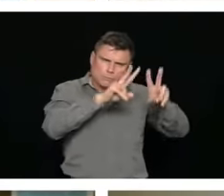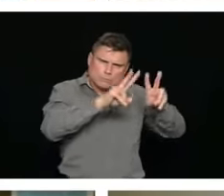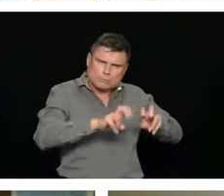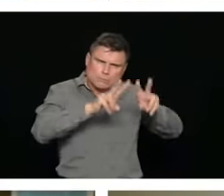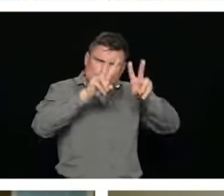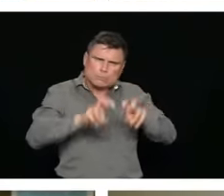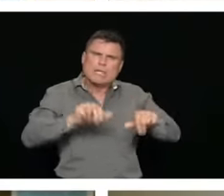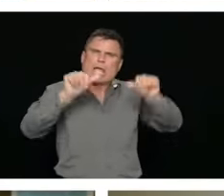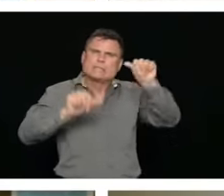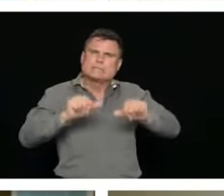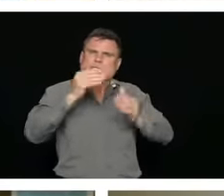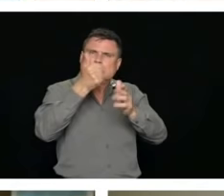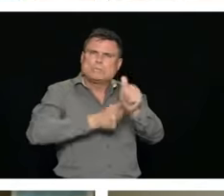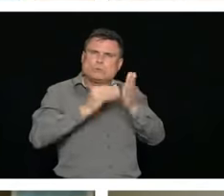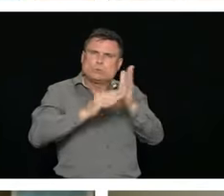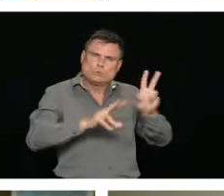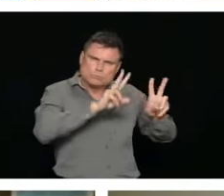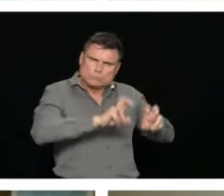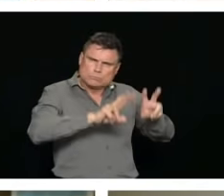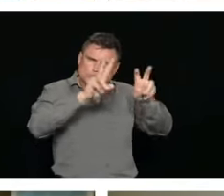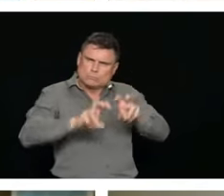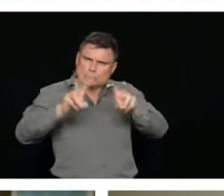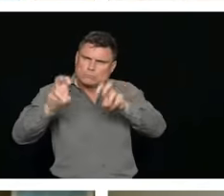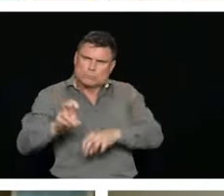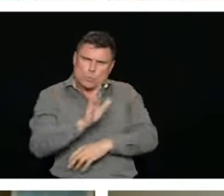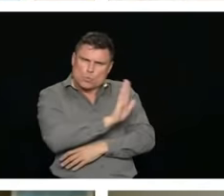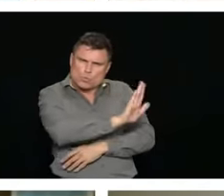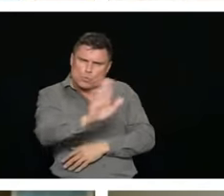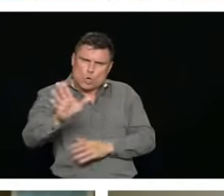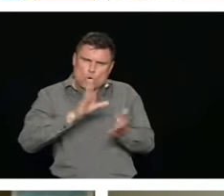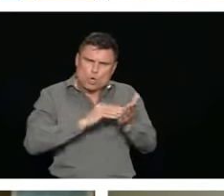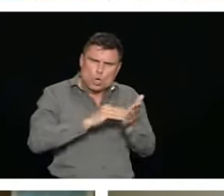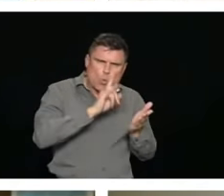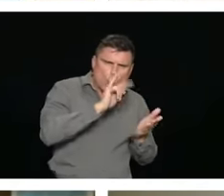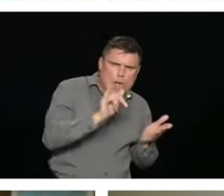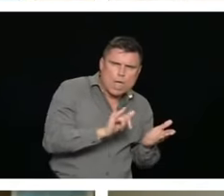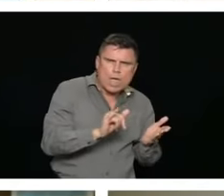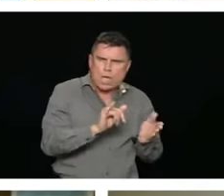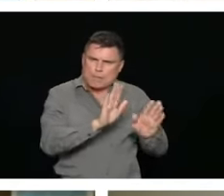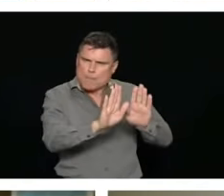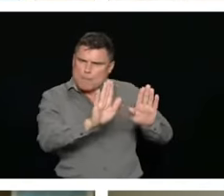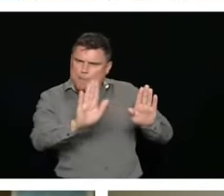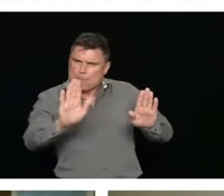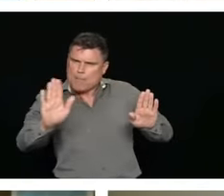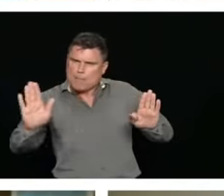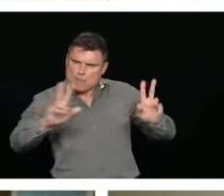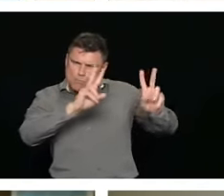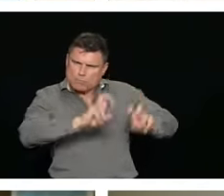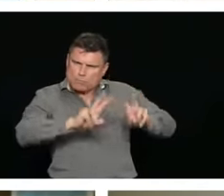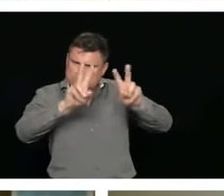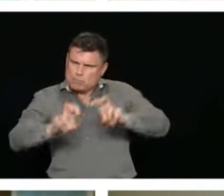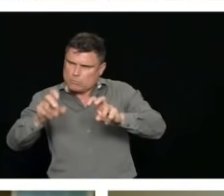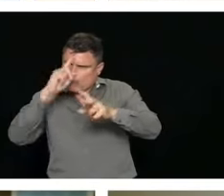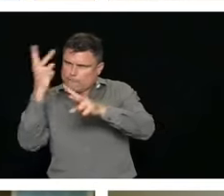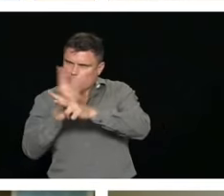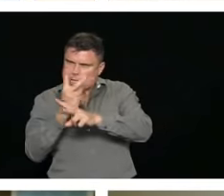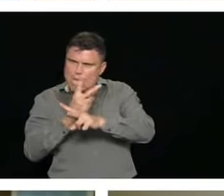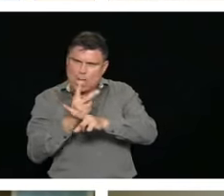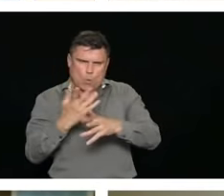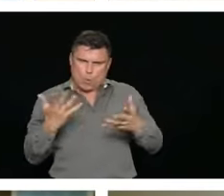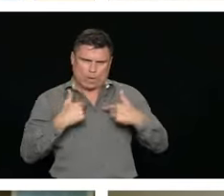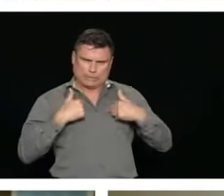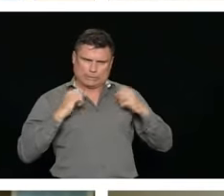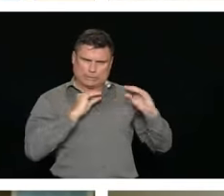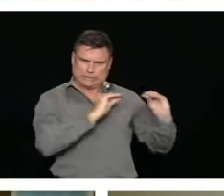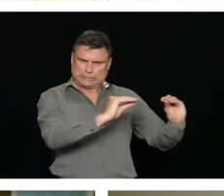really, you know, on top of that assessment at the beginning of the year that they're doing, and maybe a little bit more. And, you know, if I could tell a personal